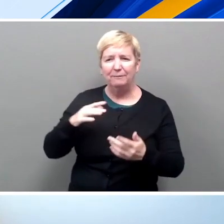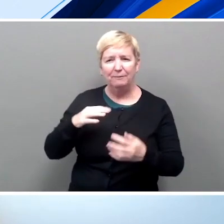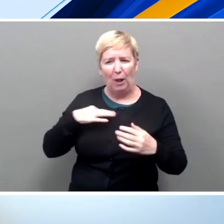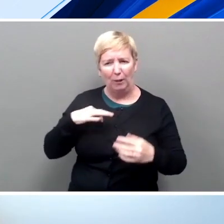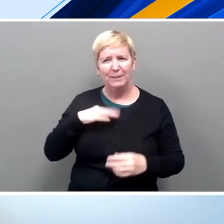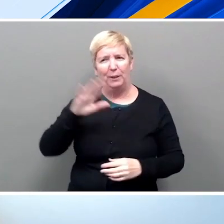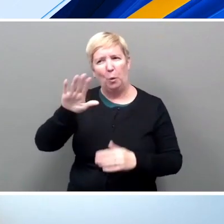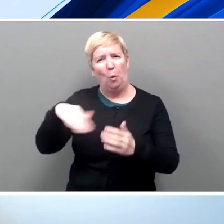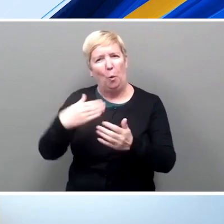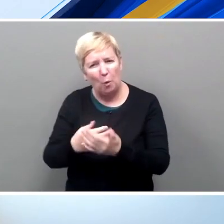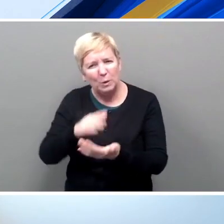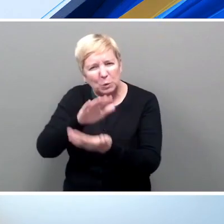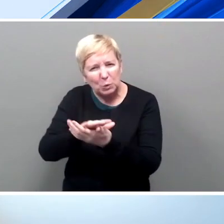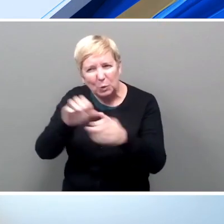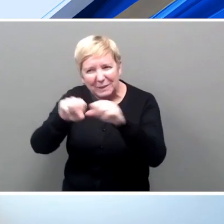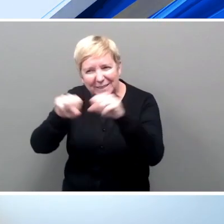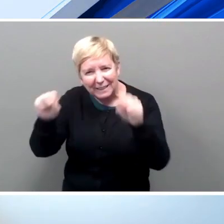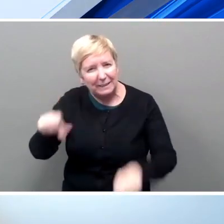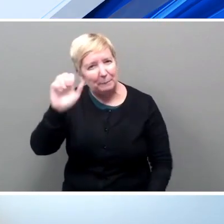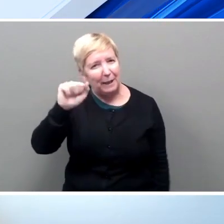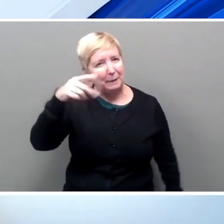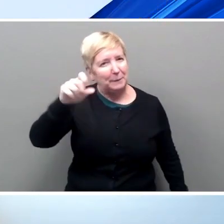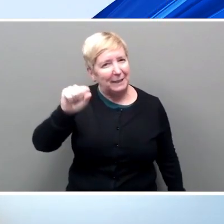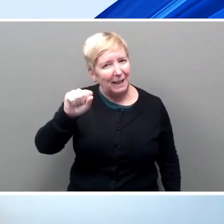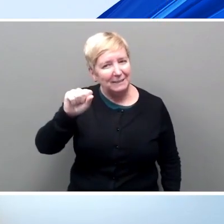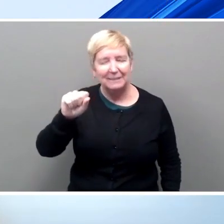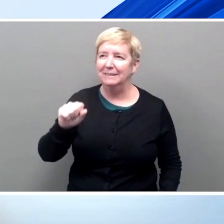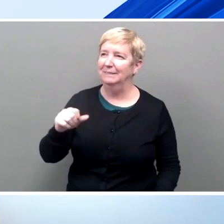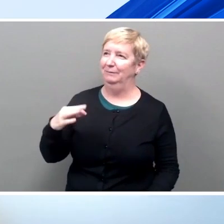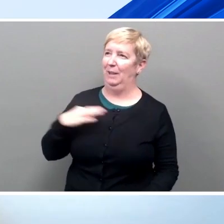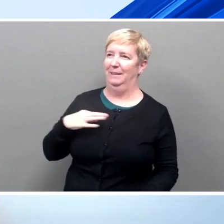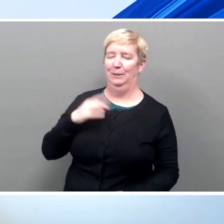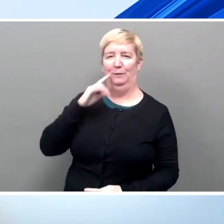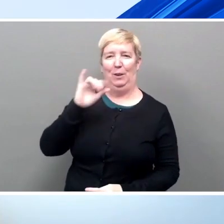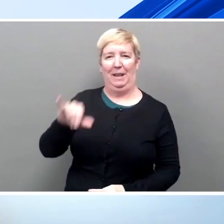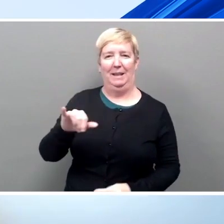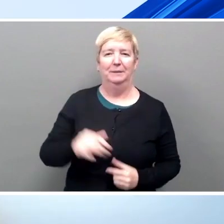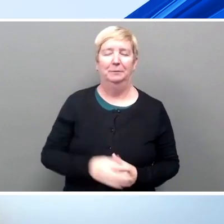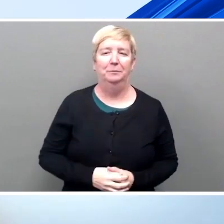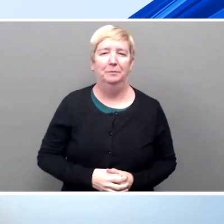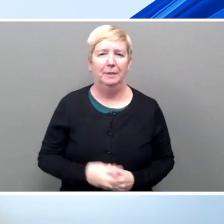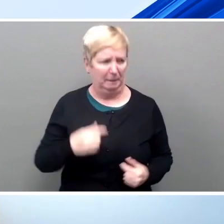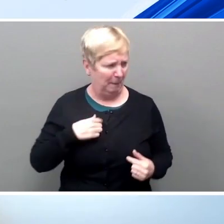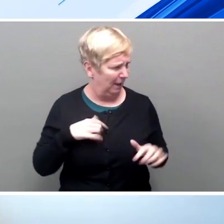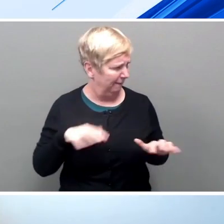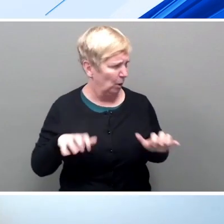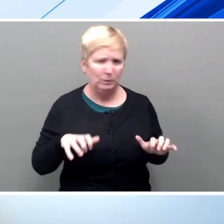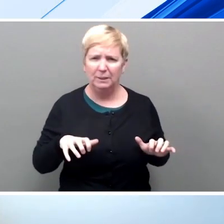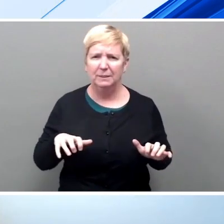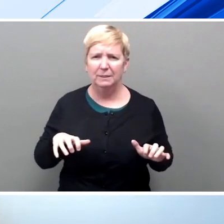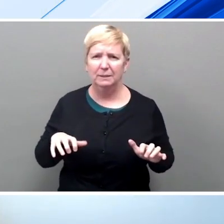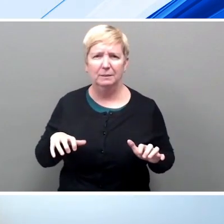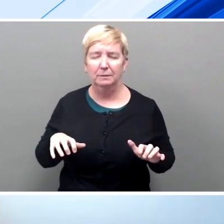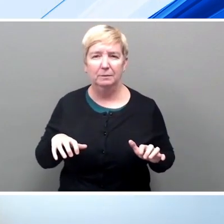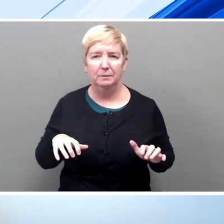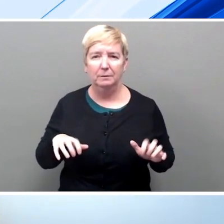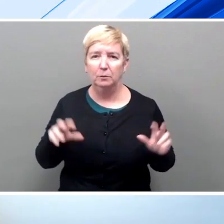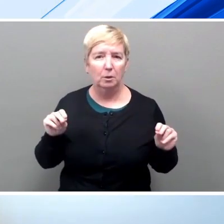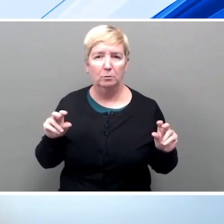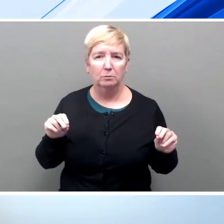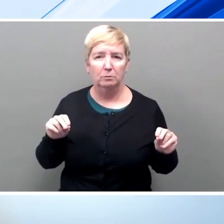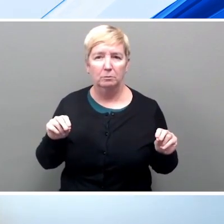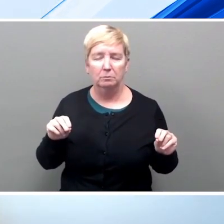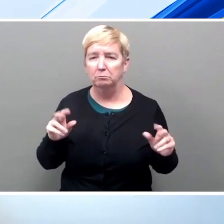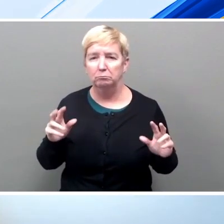you, Albuquerque Public Schools. Am I frozen here? Oh, You look good to